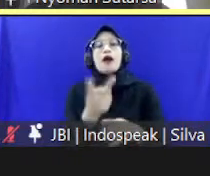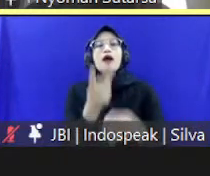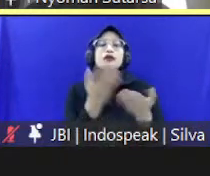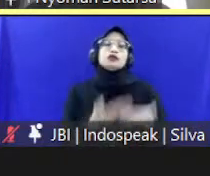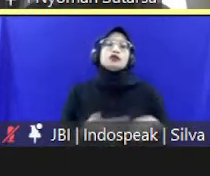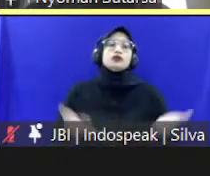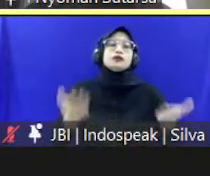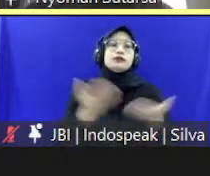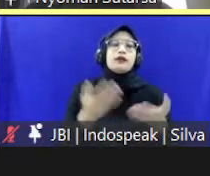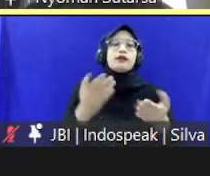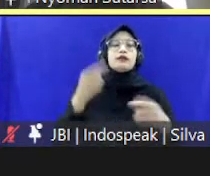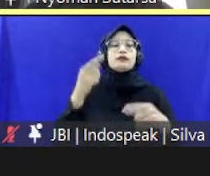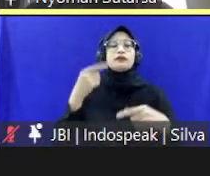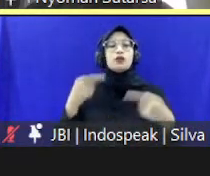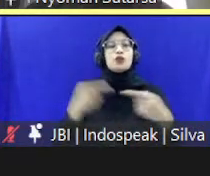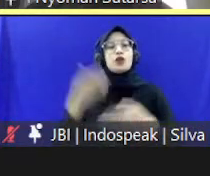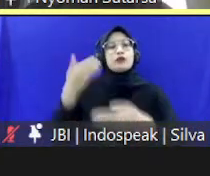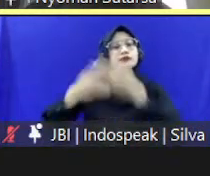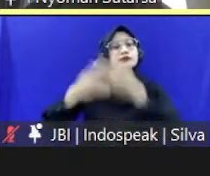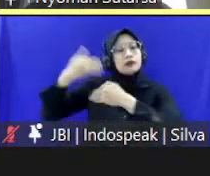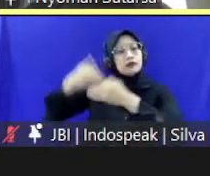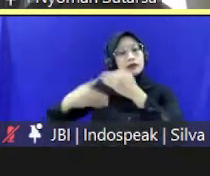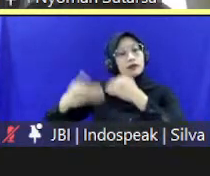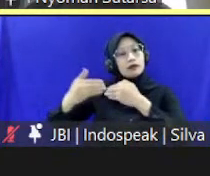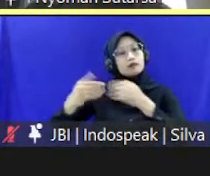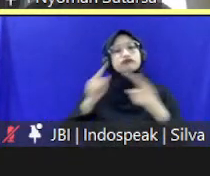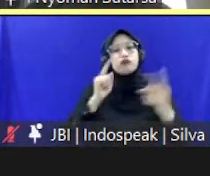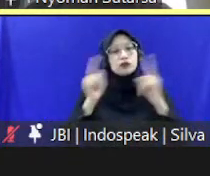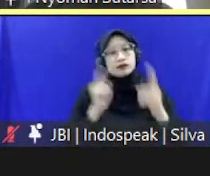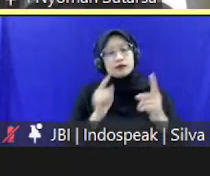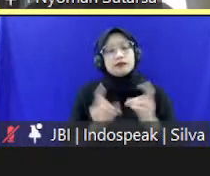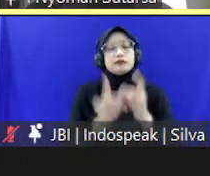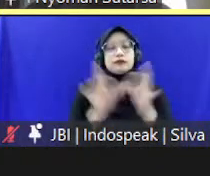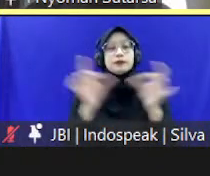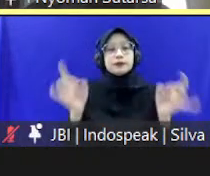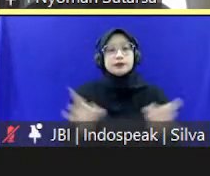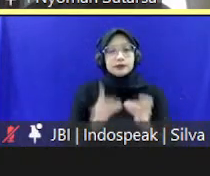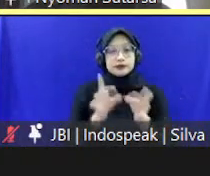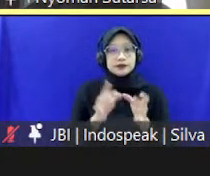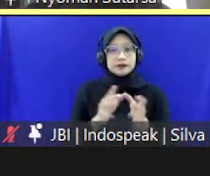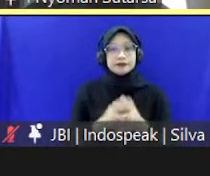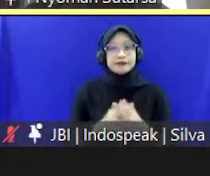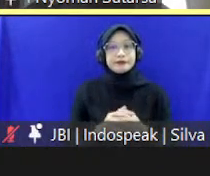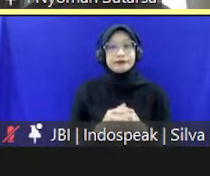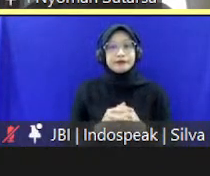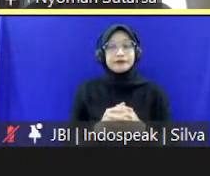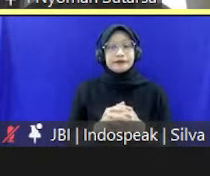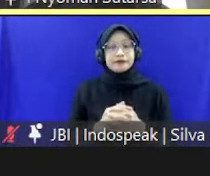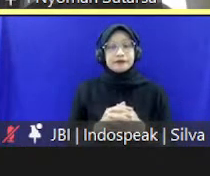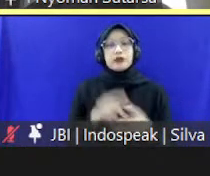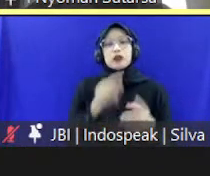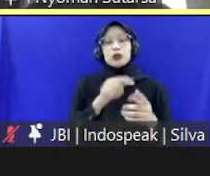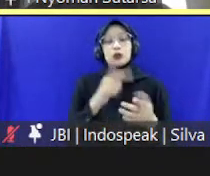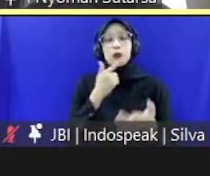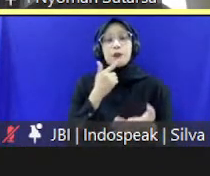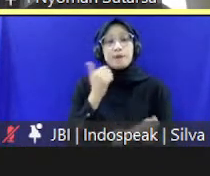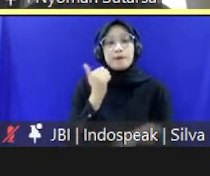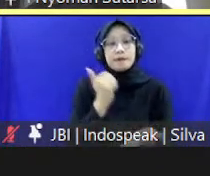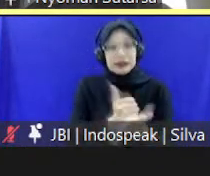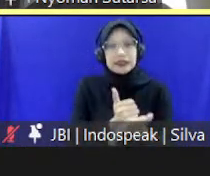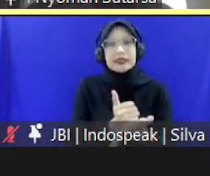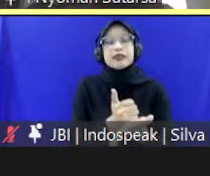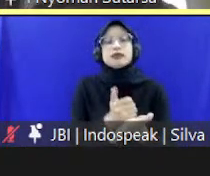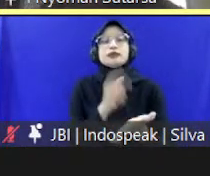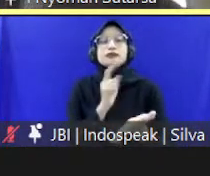be explicated. These insights are particularly important in any attempt to address social inequity and